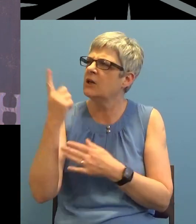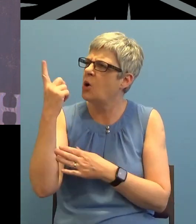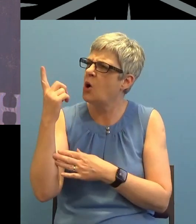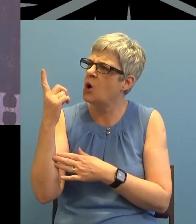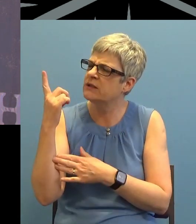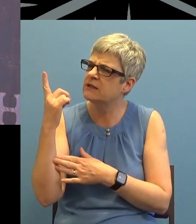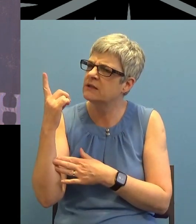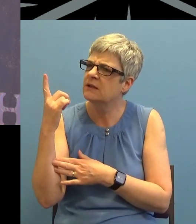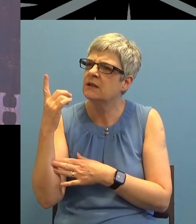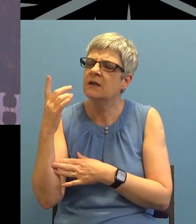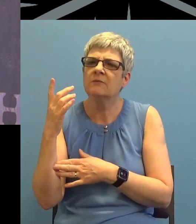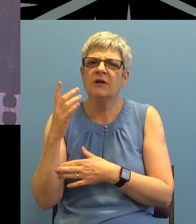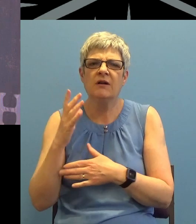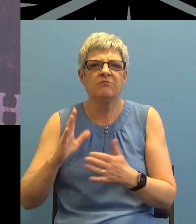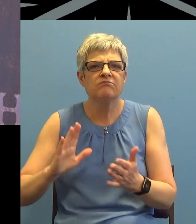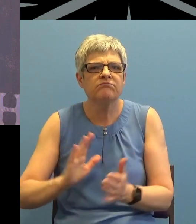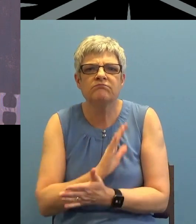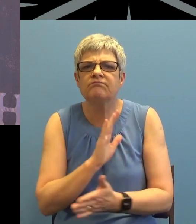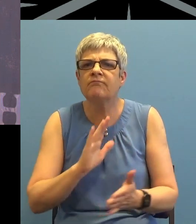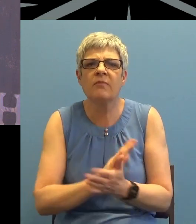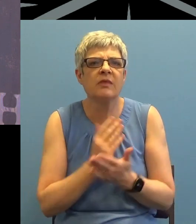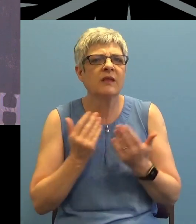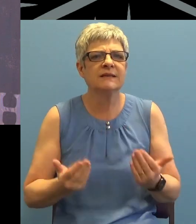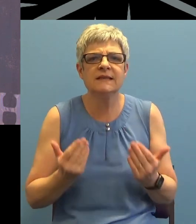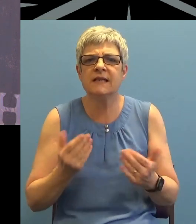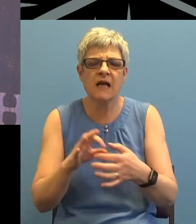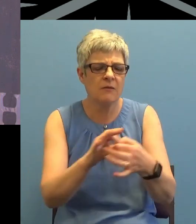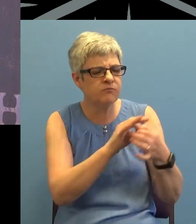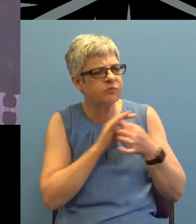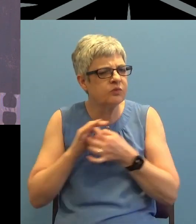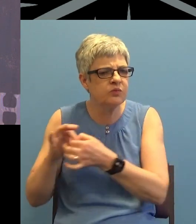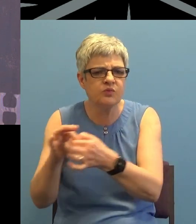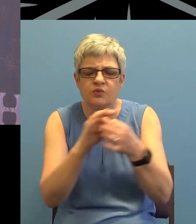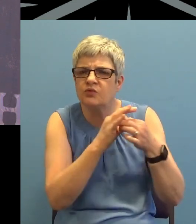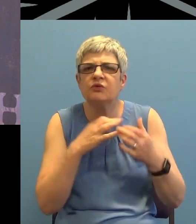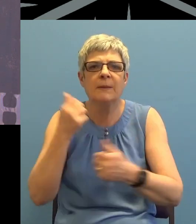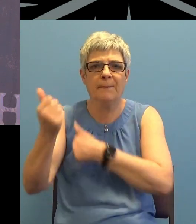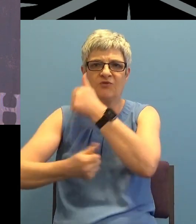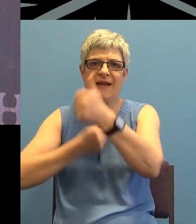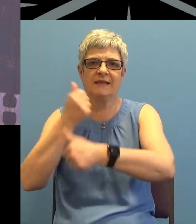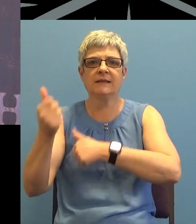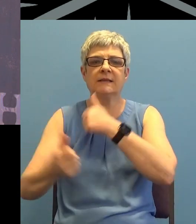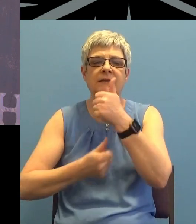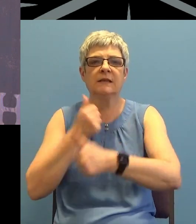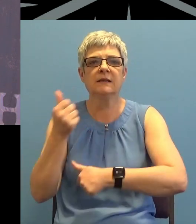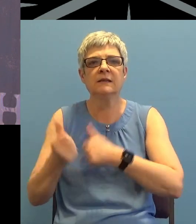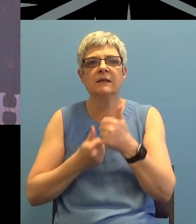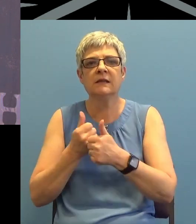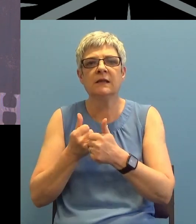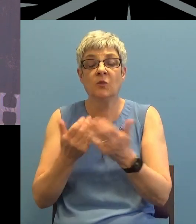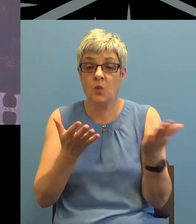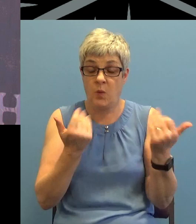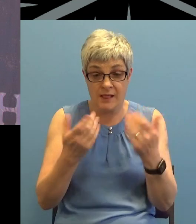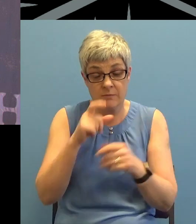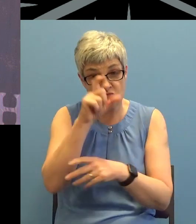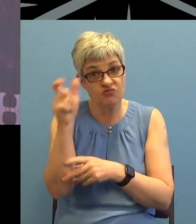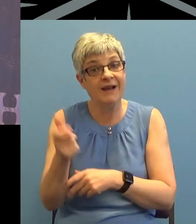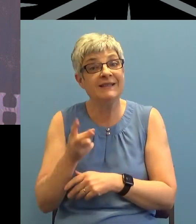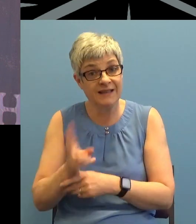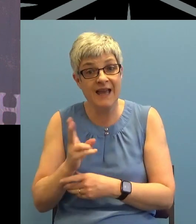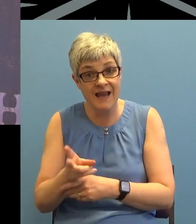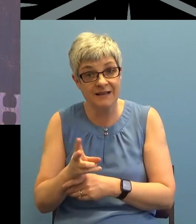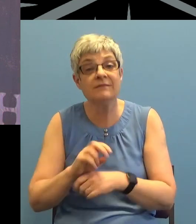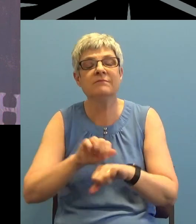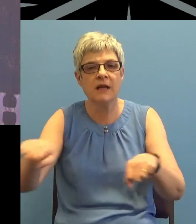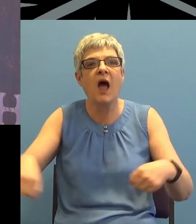Loving God, we join this day in glad and joyful praise. We welcome Christ